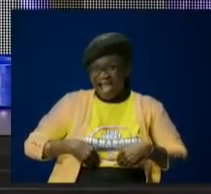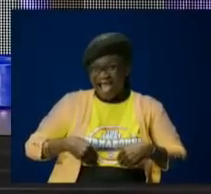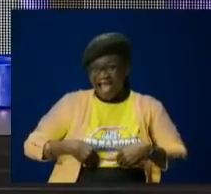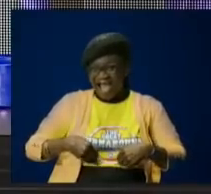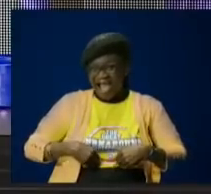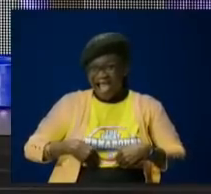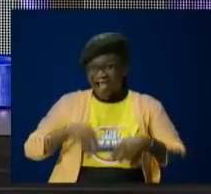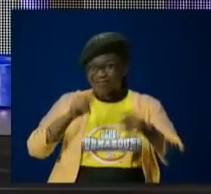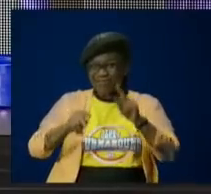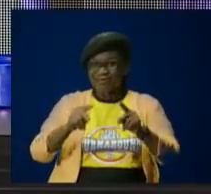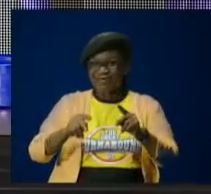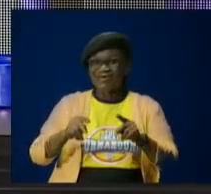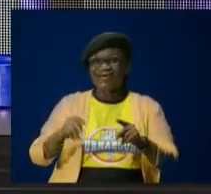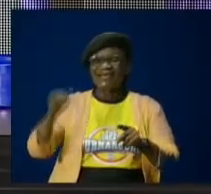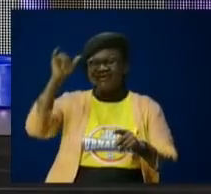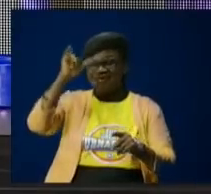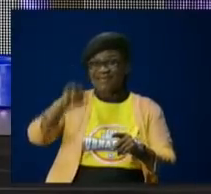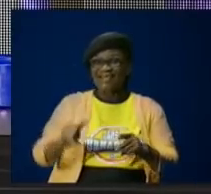Bible